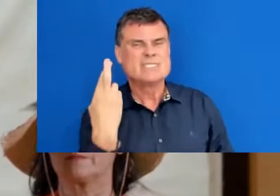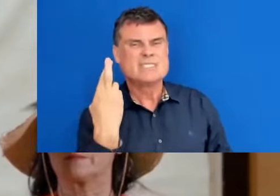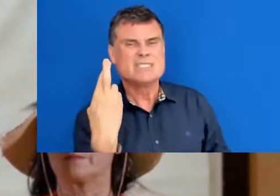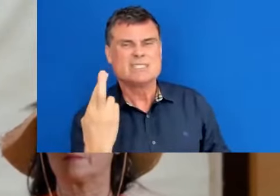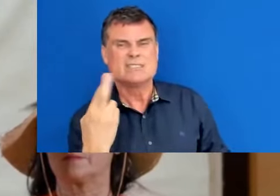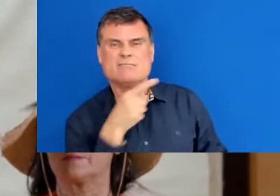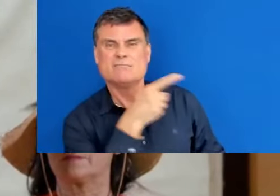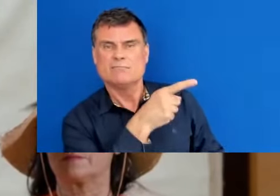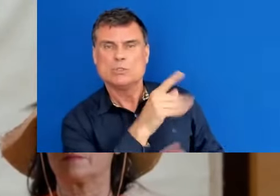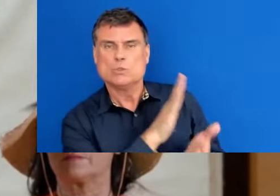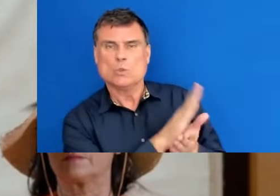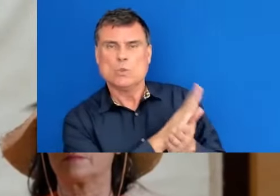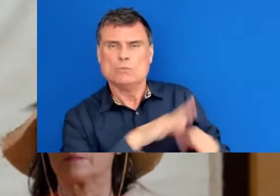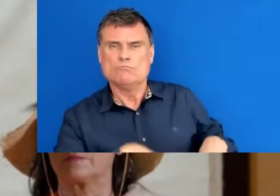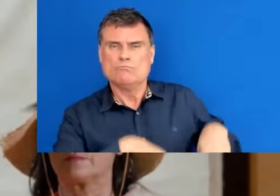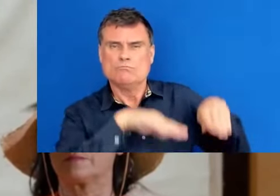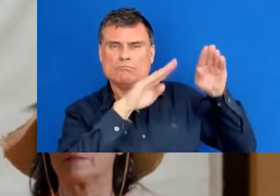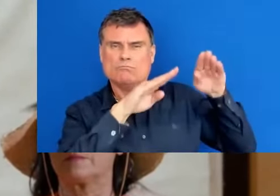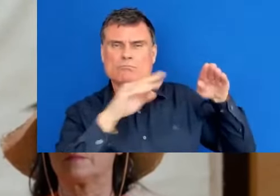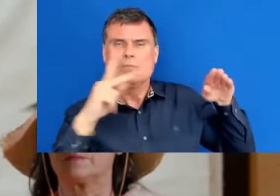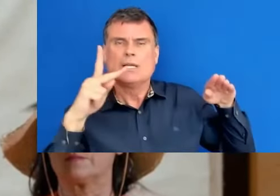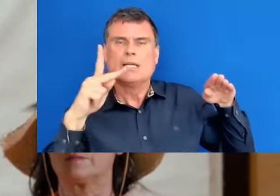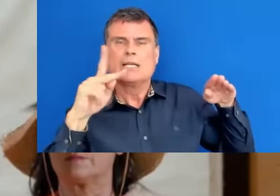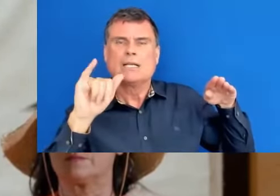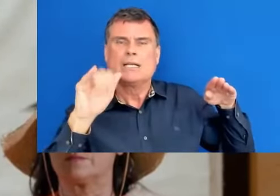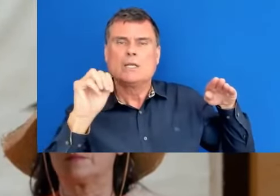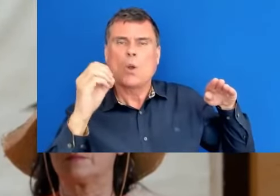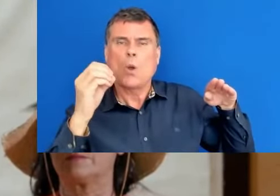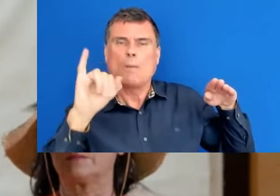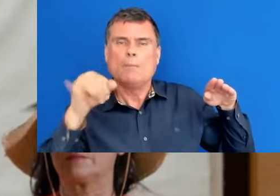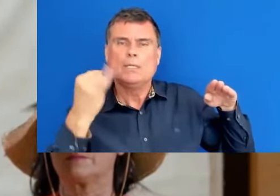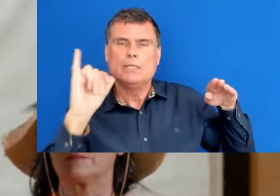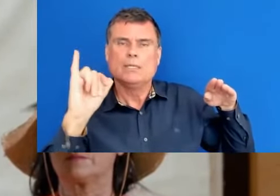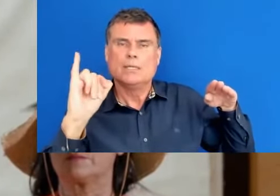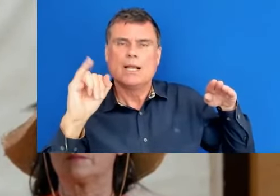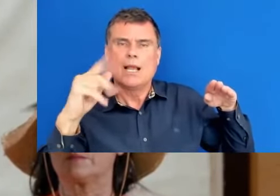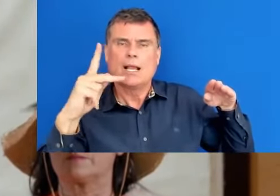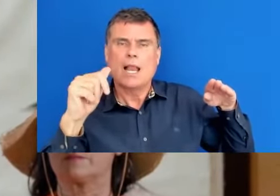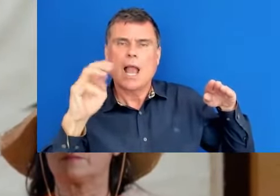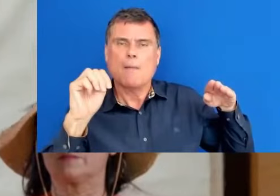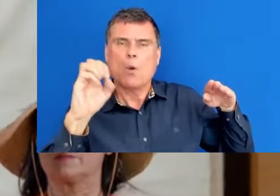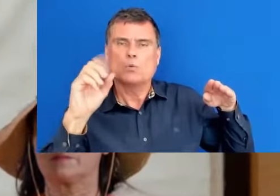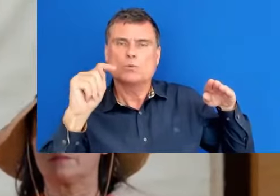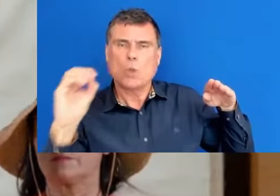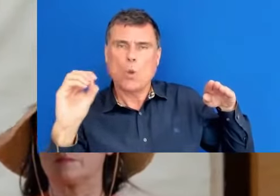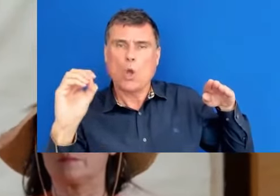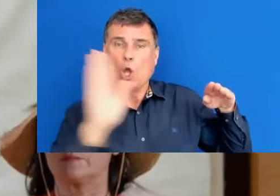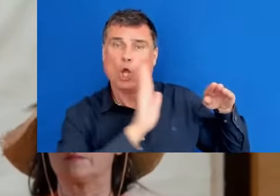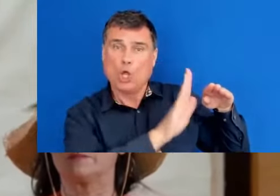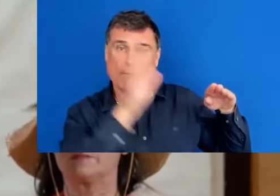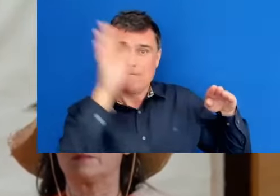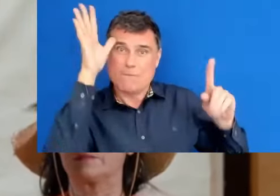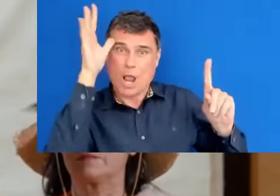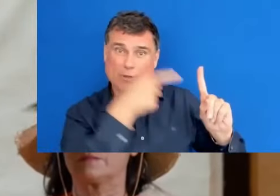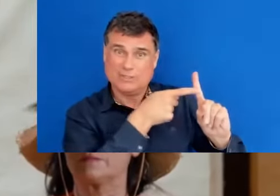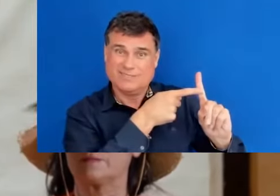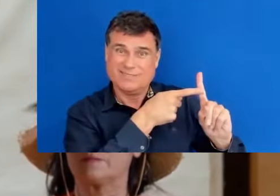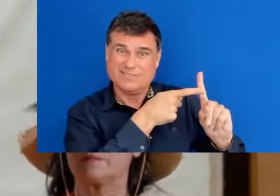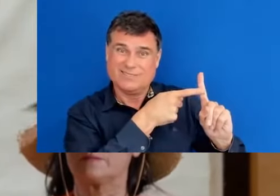My best friend in school, Kiyomi Nakamoto, her father, Kiyoshi